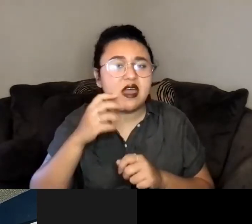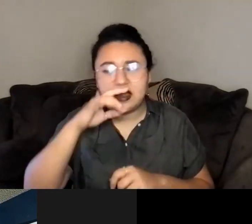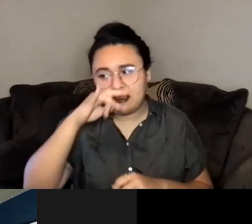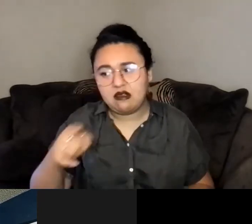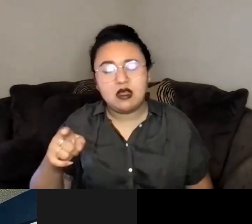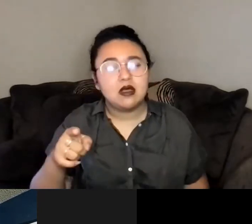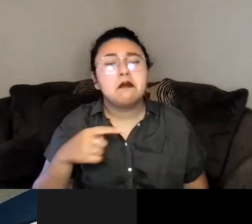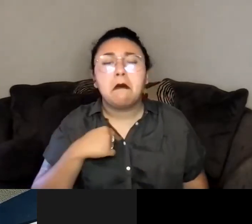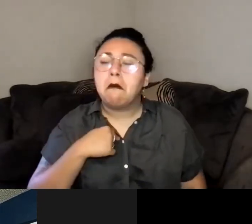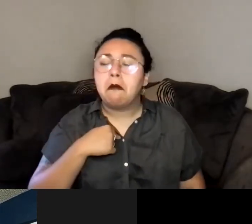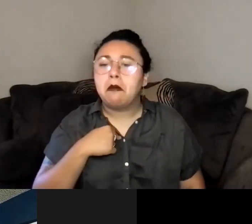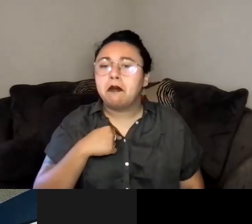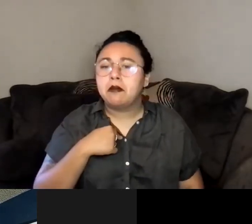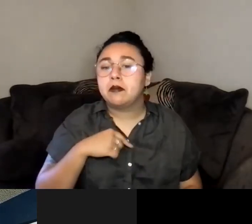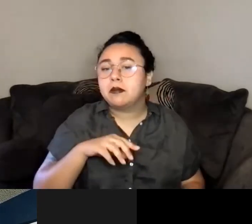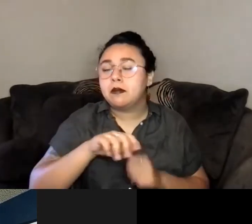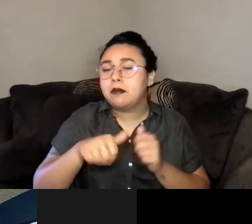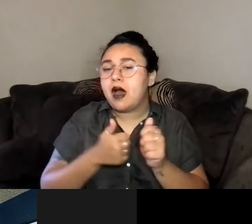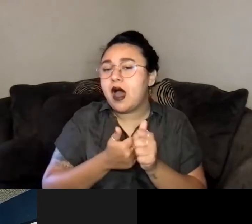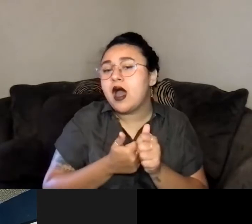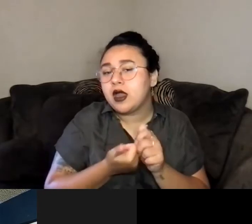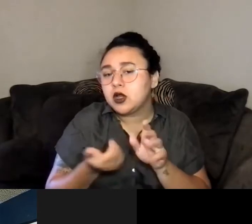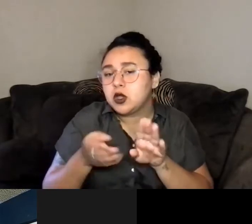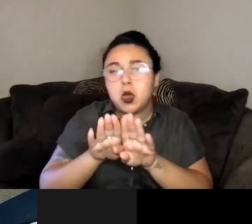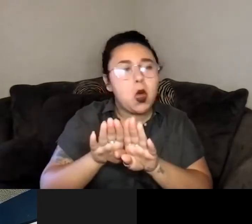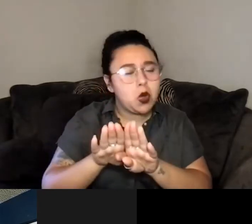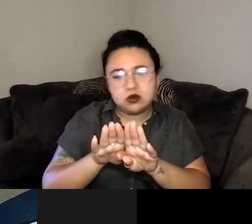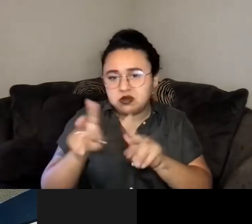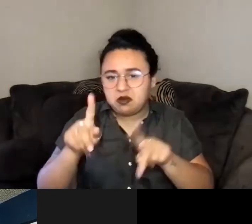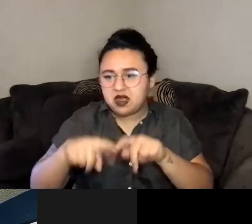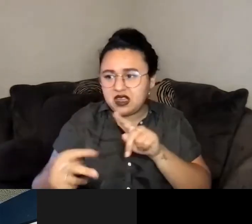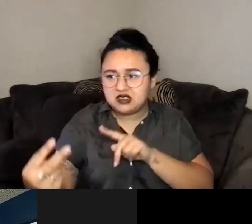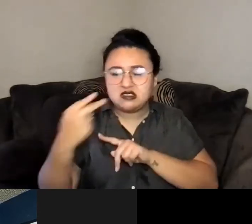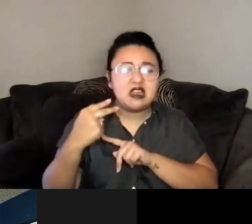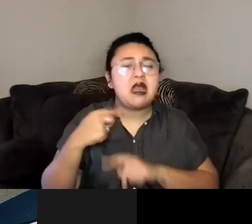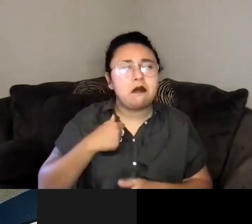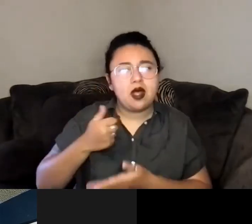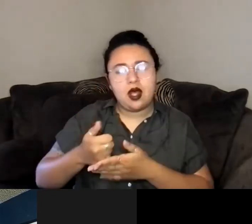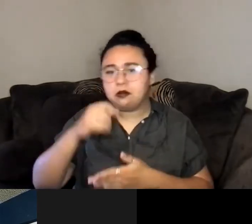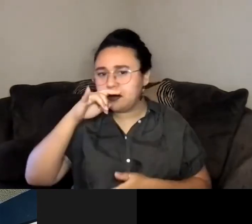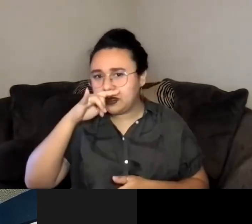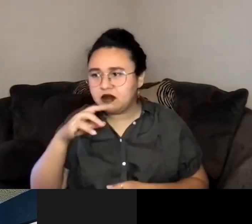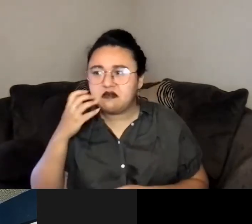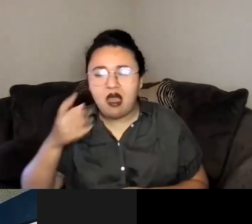public. And I really feel like that is changing and it needs to change. And when I look